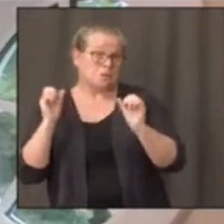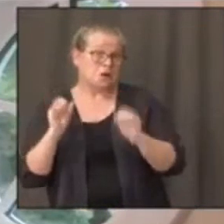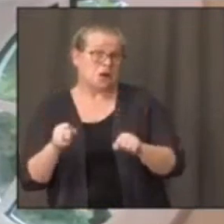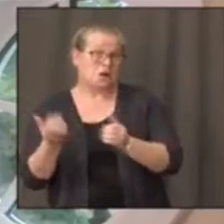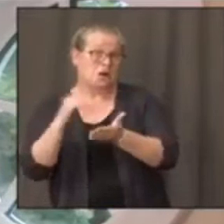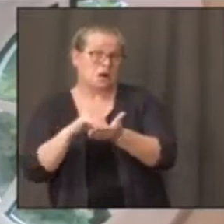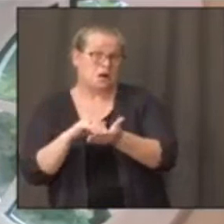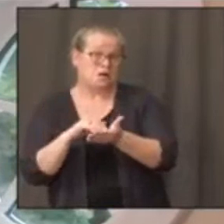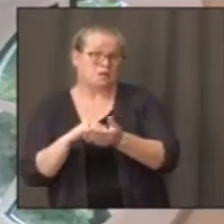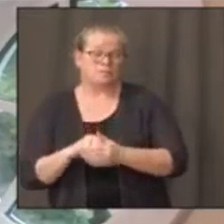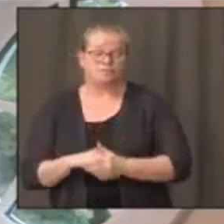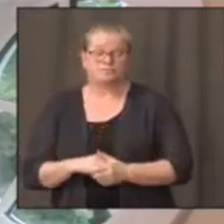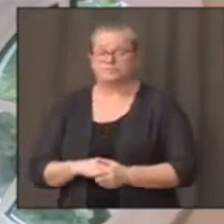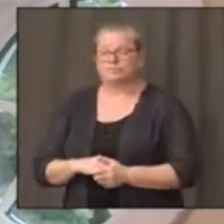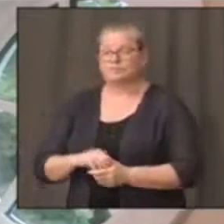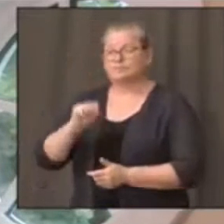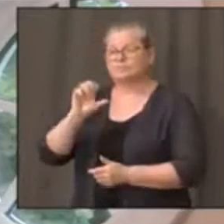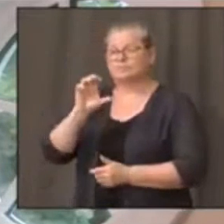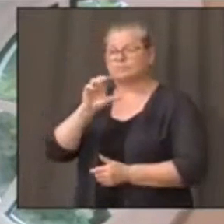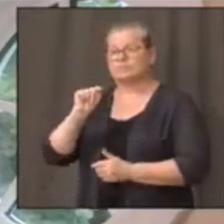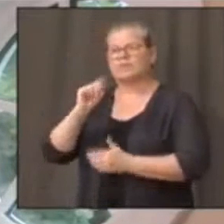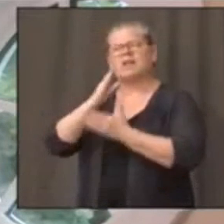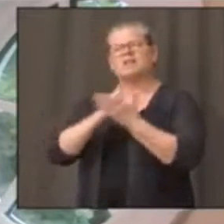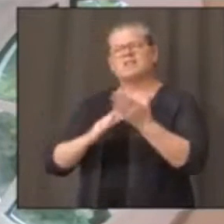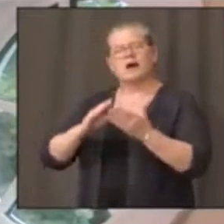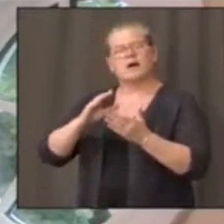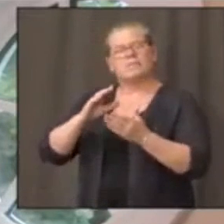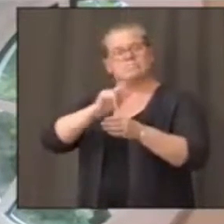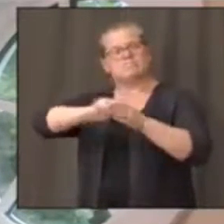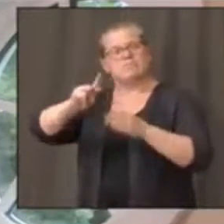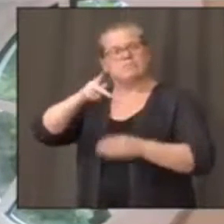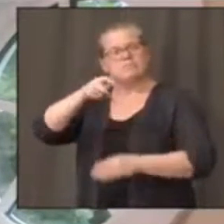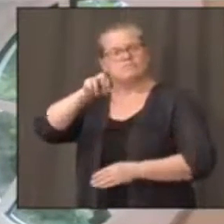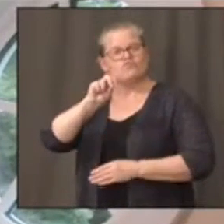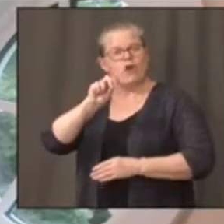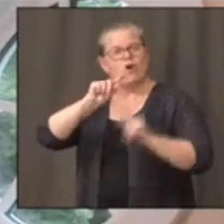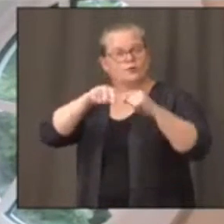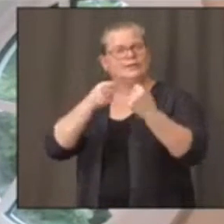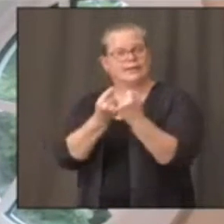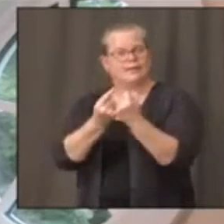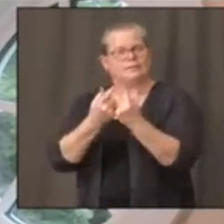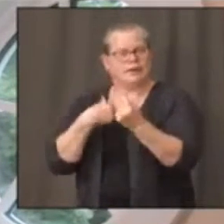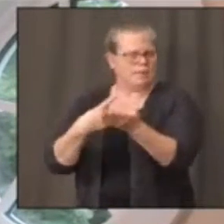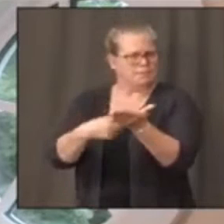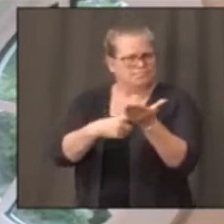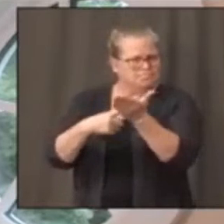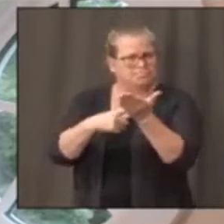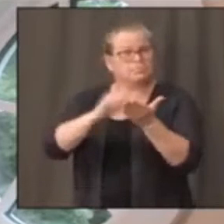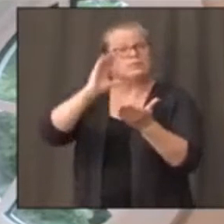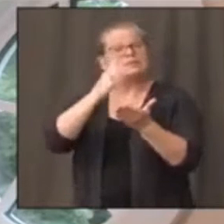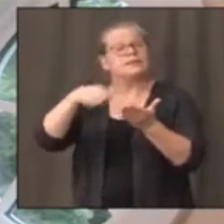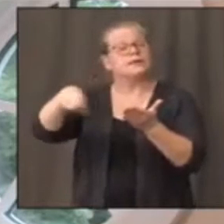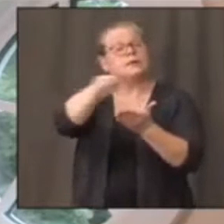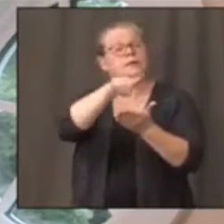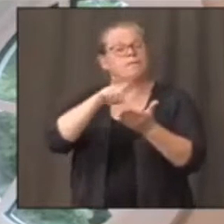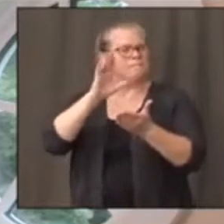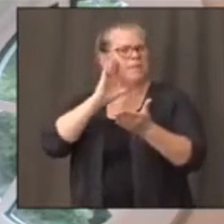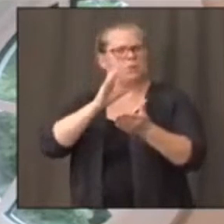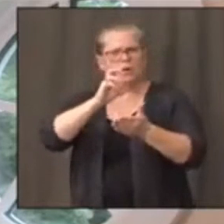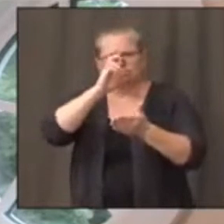I've been talking to some of the pro teams, and I think that they're going to be putting in place very strict measures to try to both test athletes